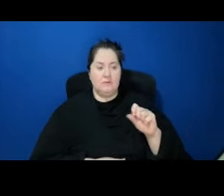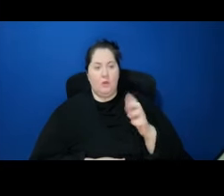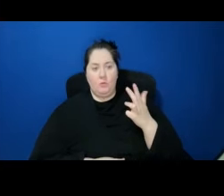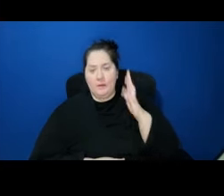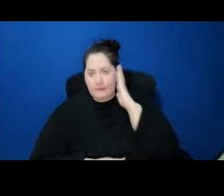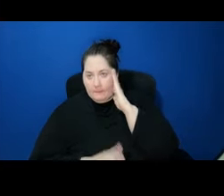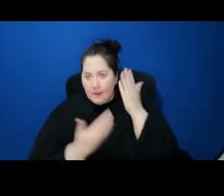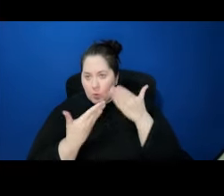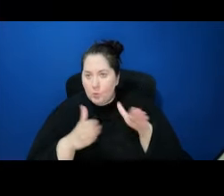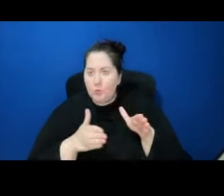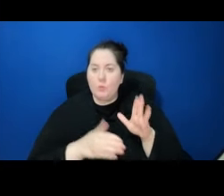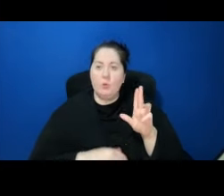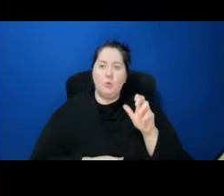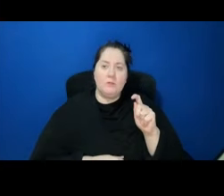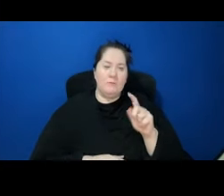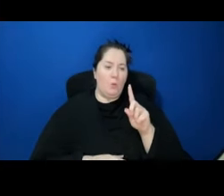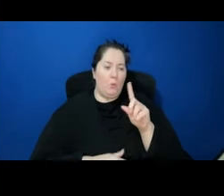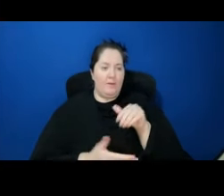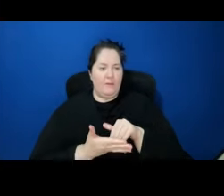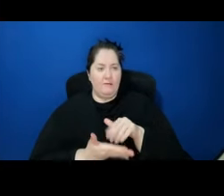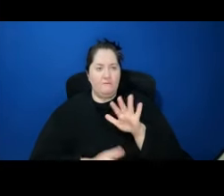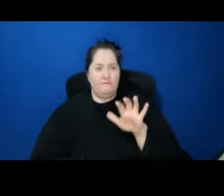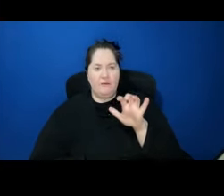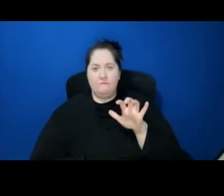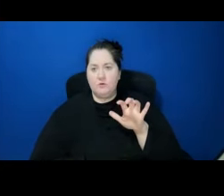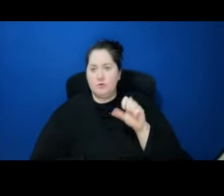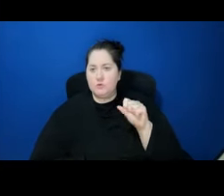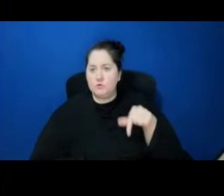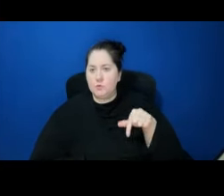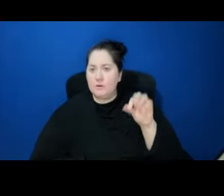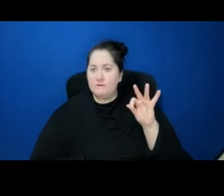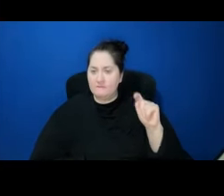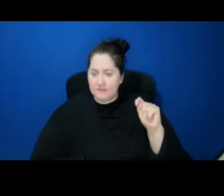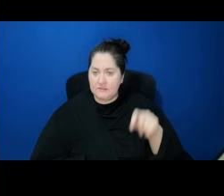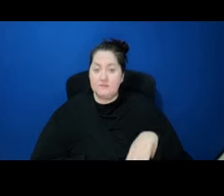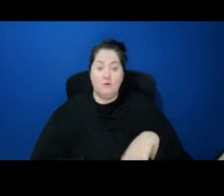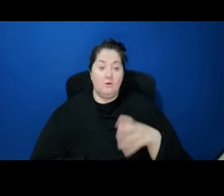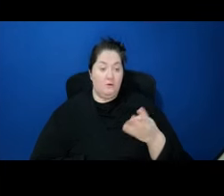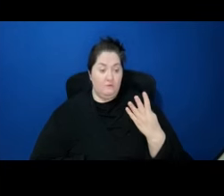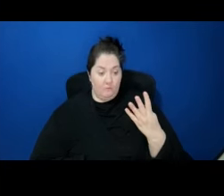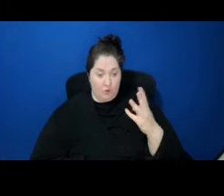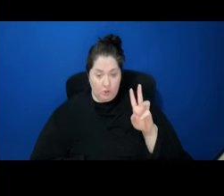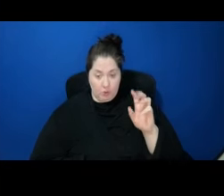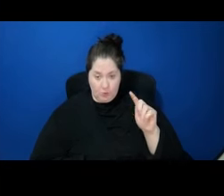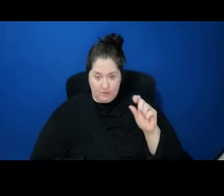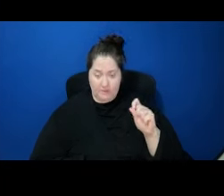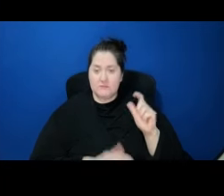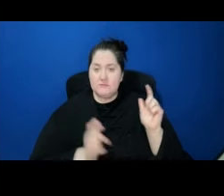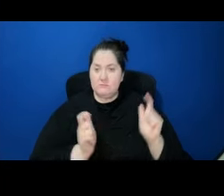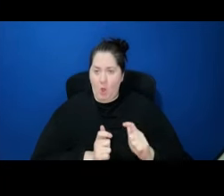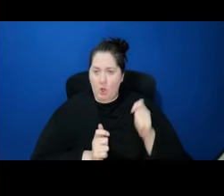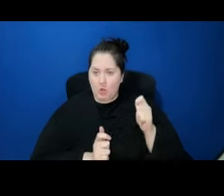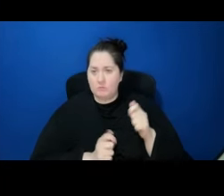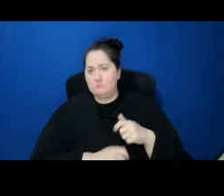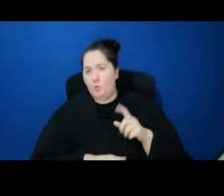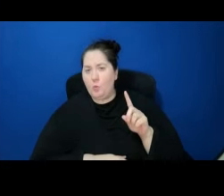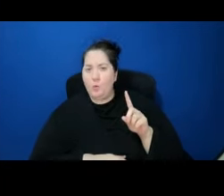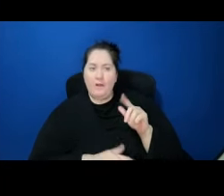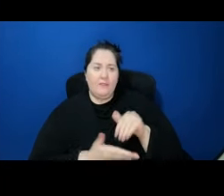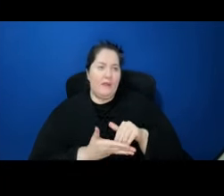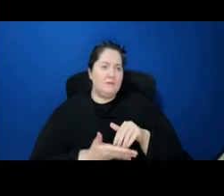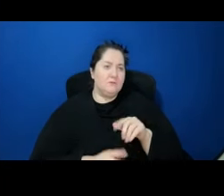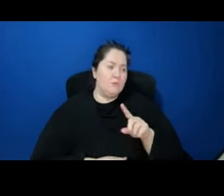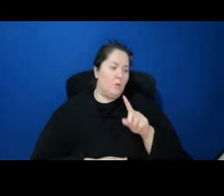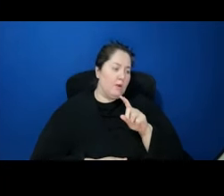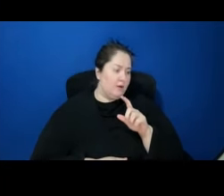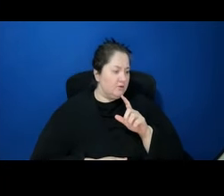bedroom units, about 1,500 square feet. If you develop four units, they'd be smaller, a little more than 1,100